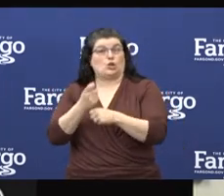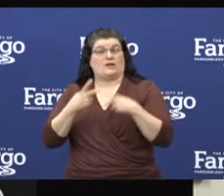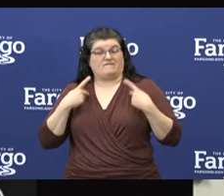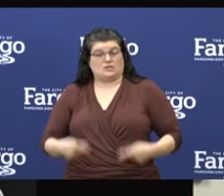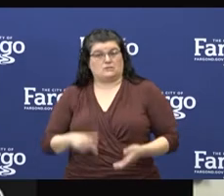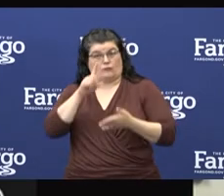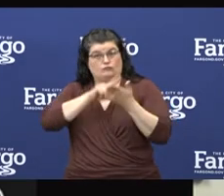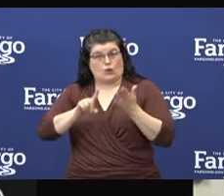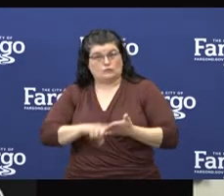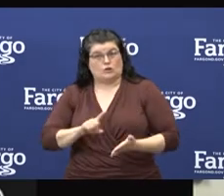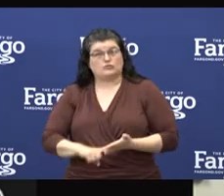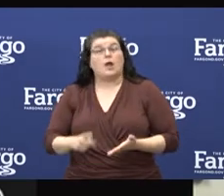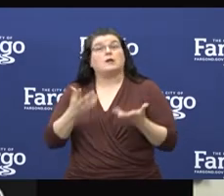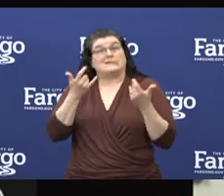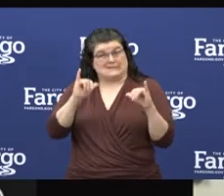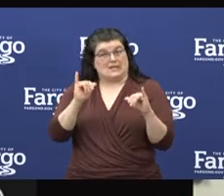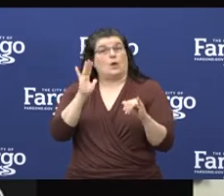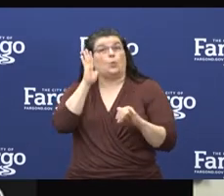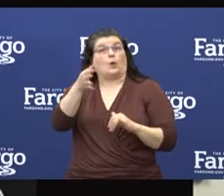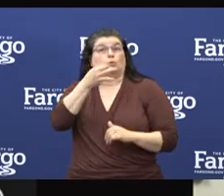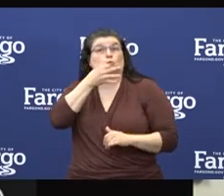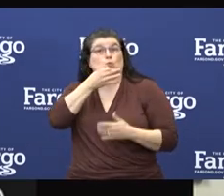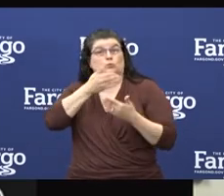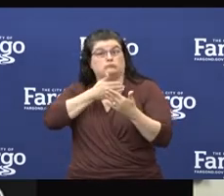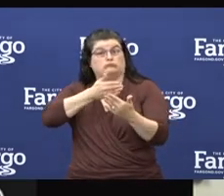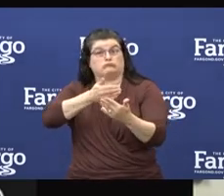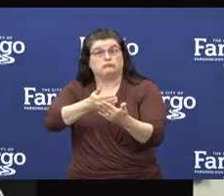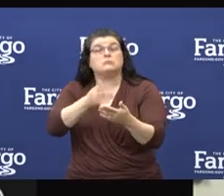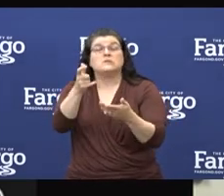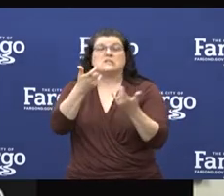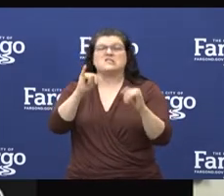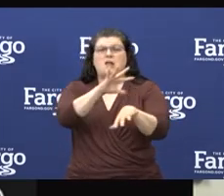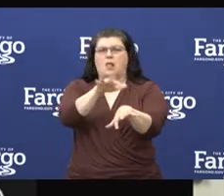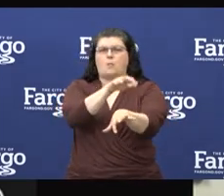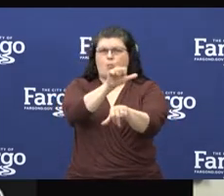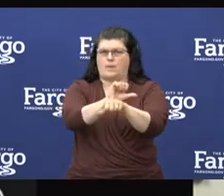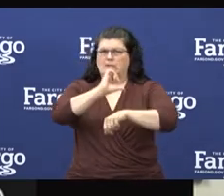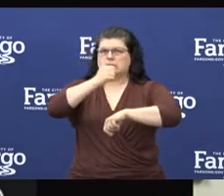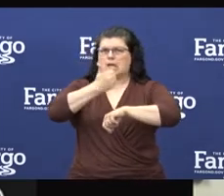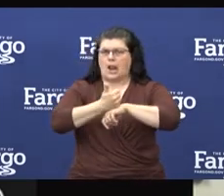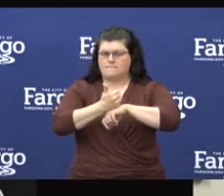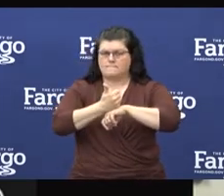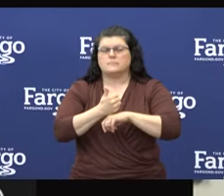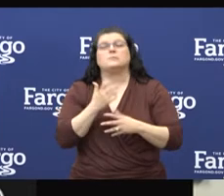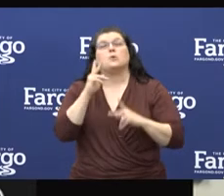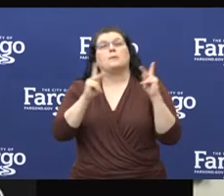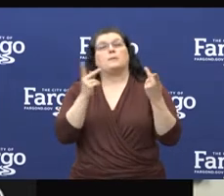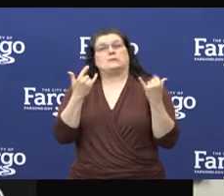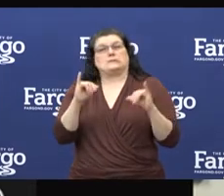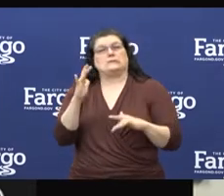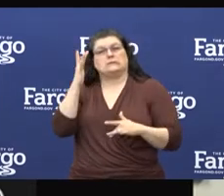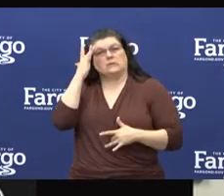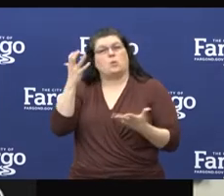appointments scheduled. For those in need of care, our promise is to continue to keep patients and staff